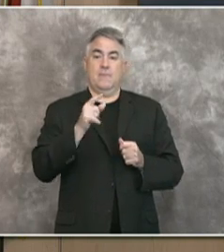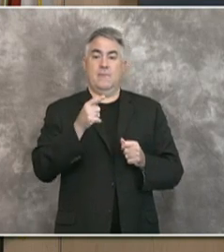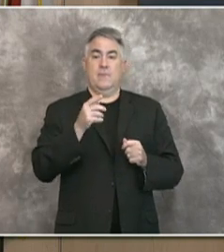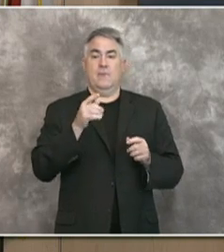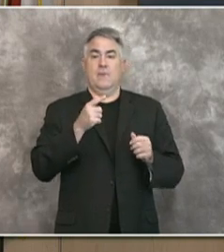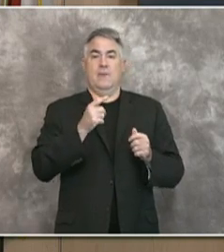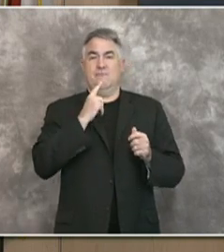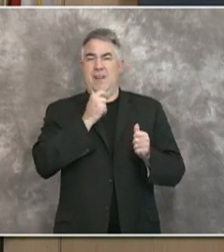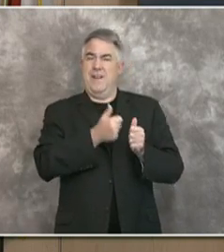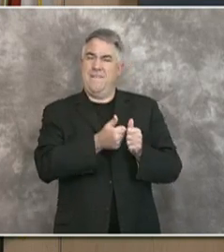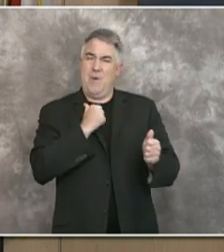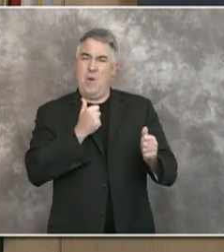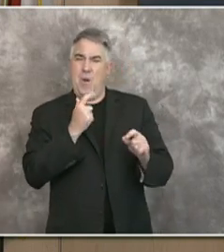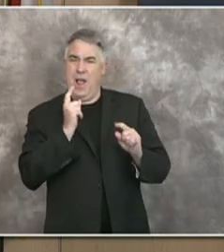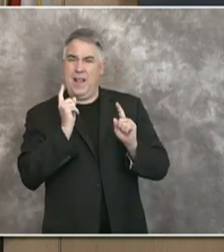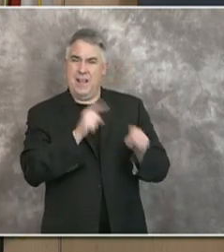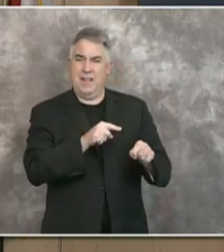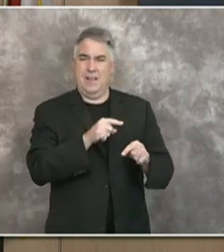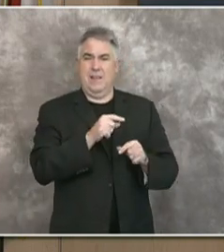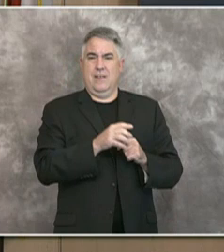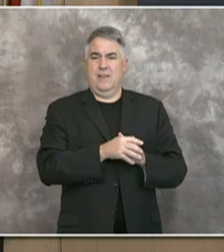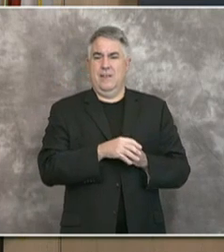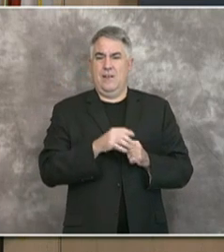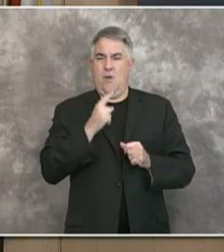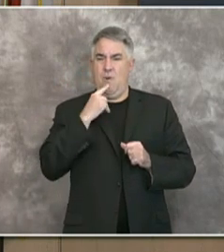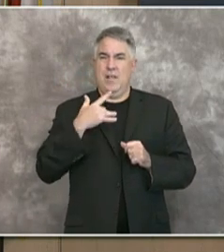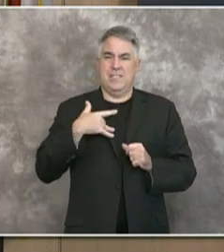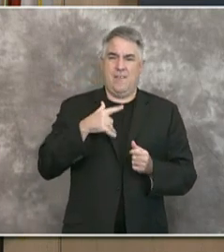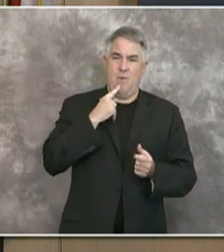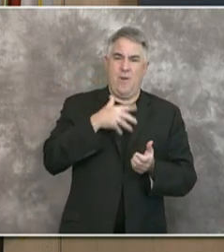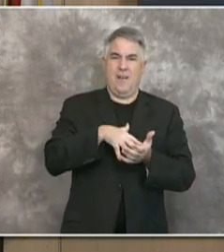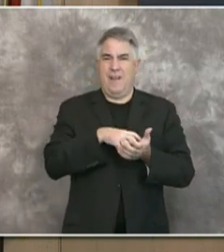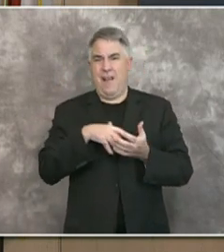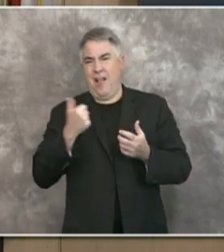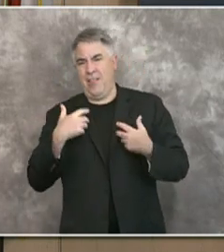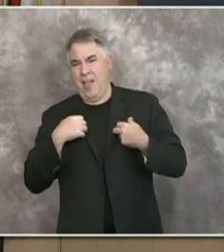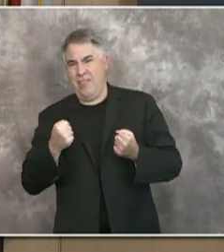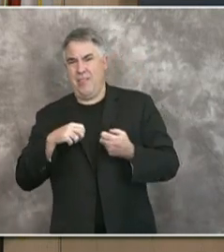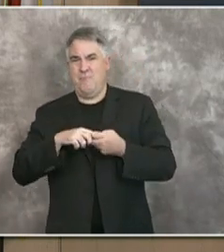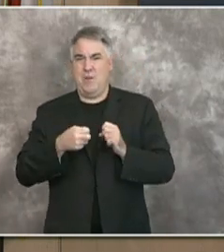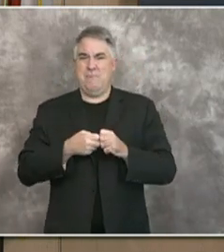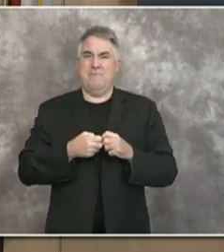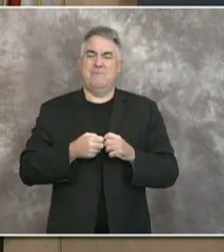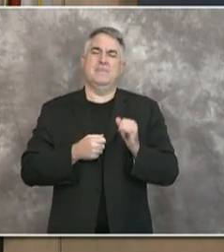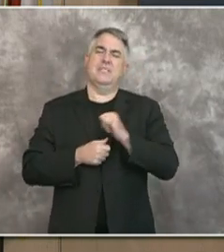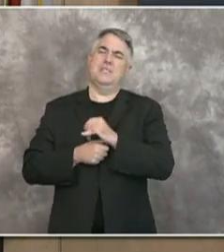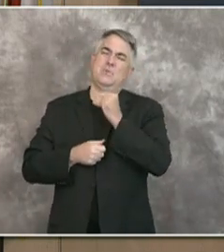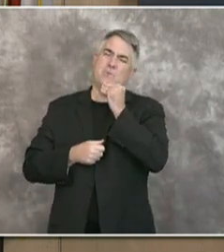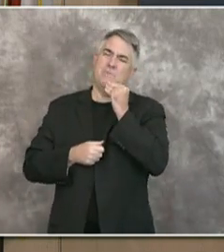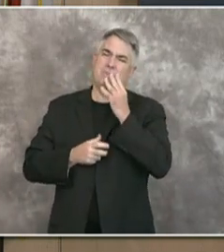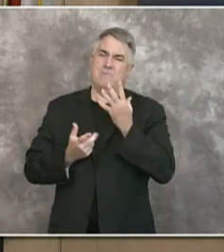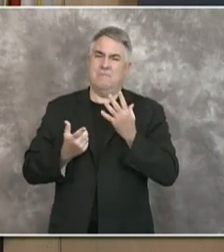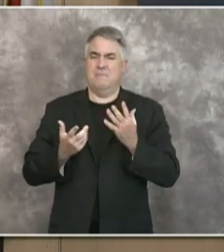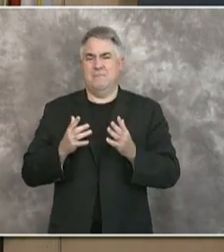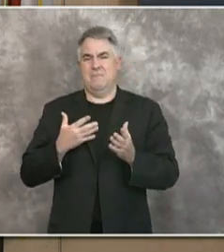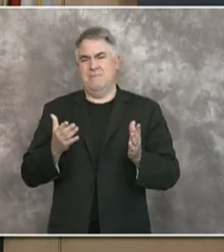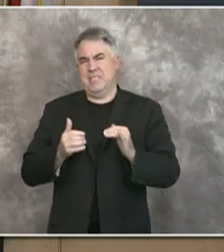populations and those with underlying conditions to continue staying at home to avoid these public